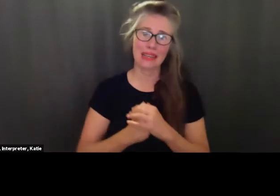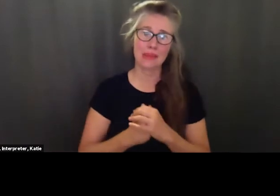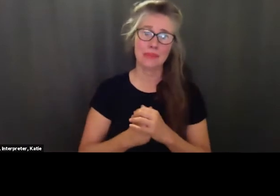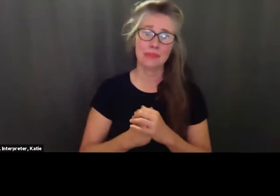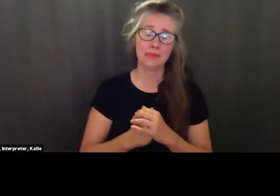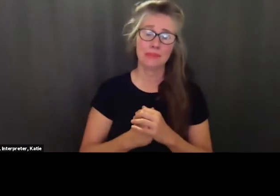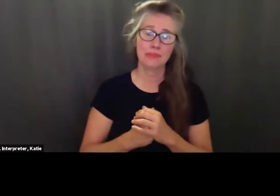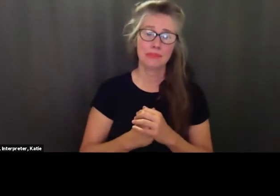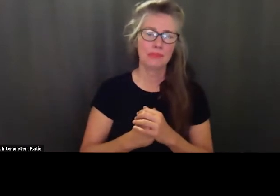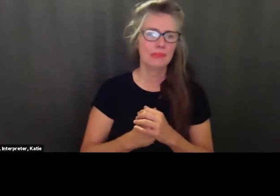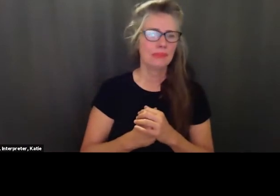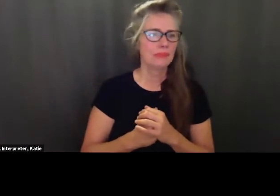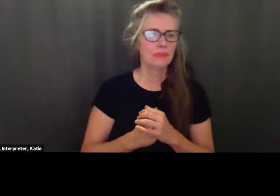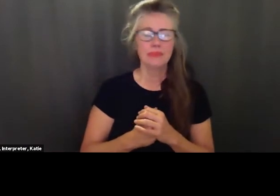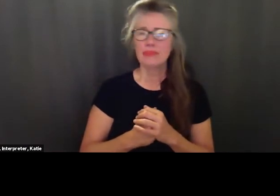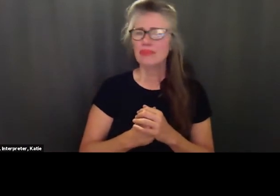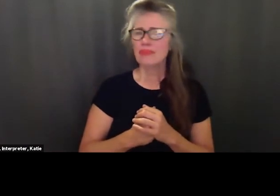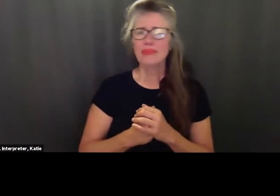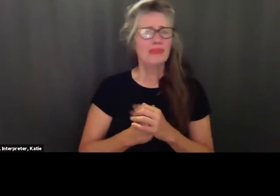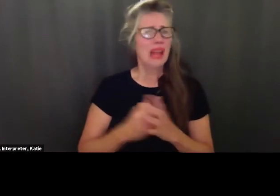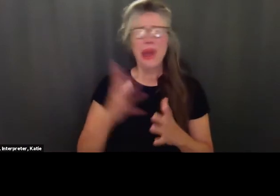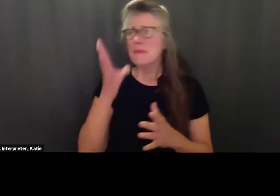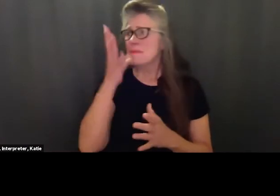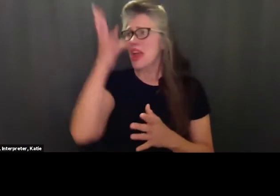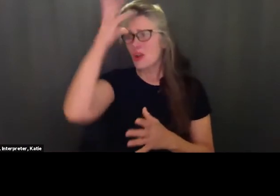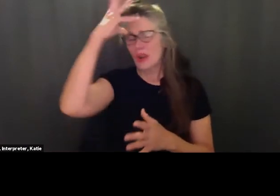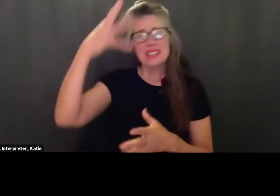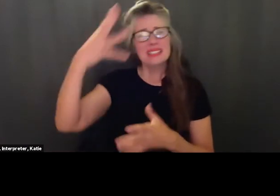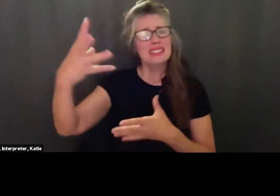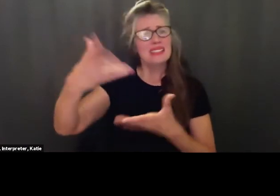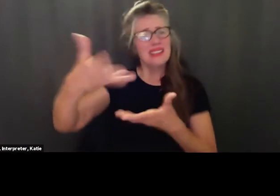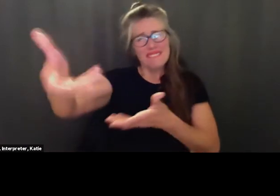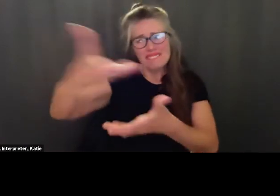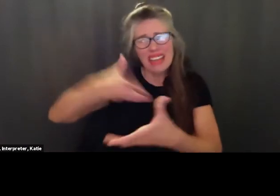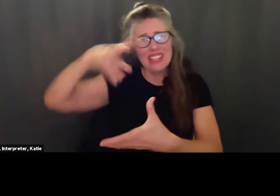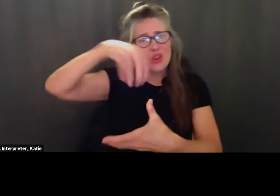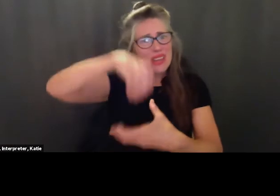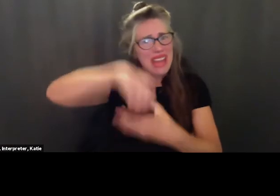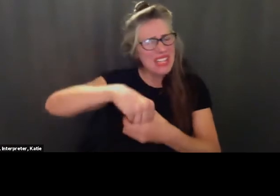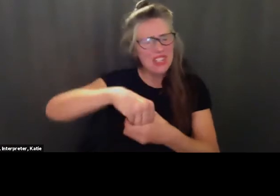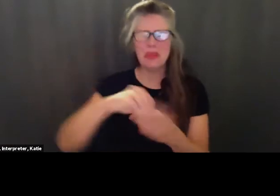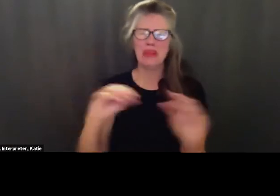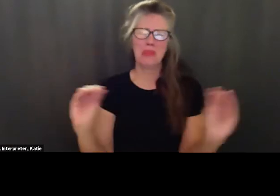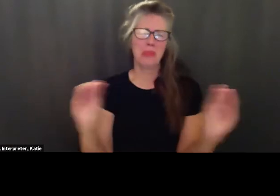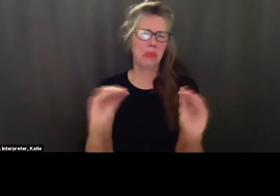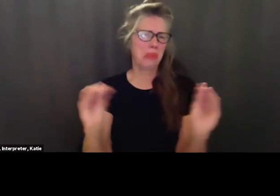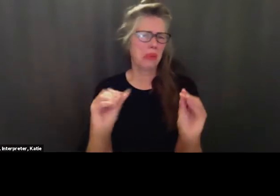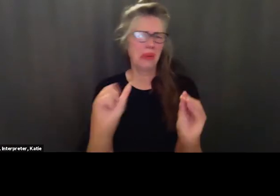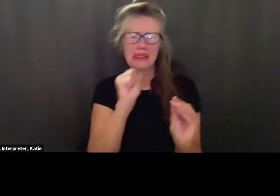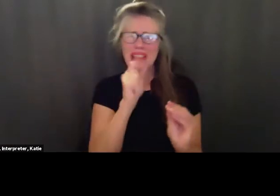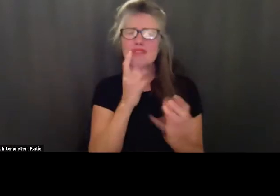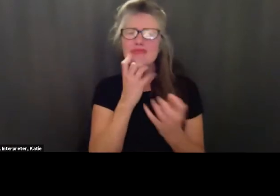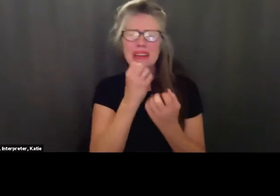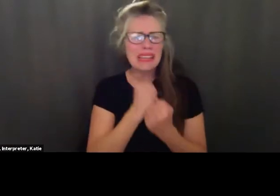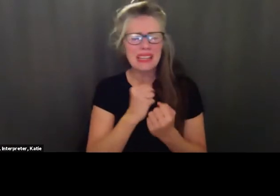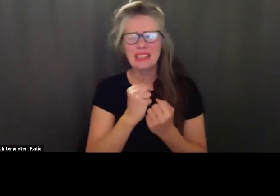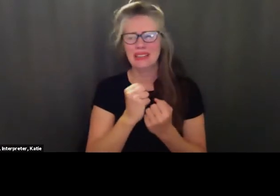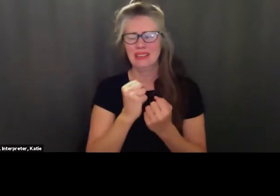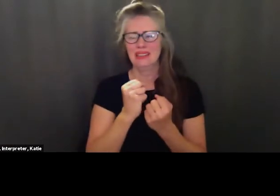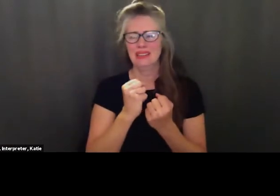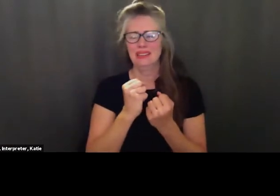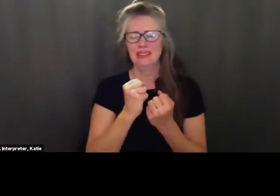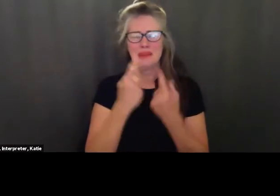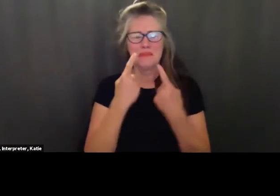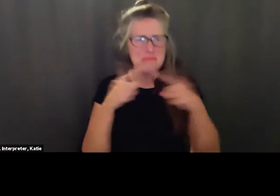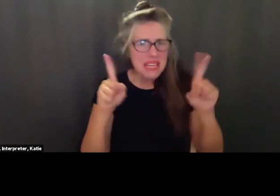there wasn't meaningful parent engagement. It was the whole way our committees were set up was